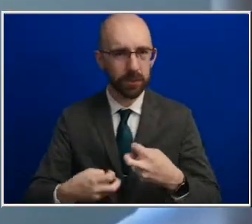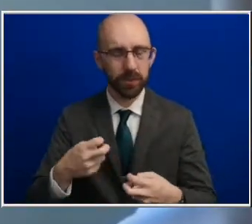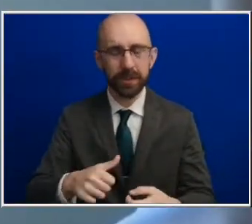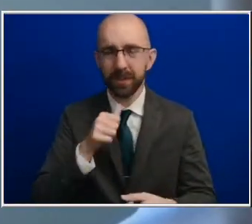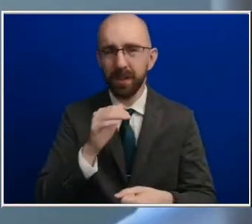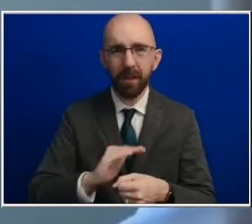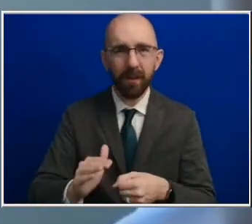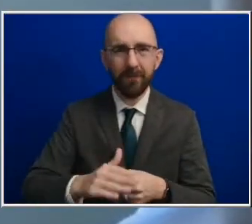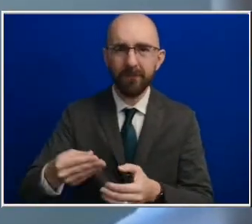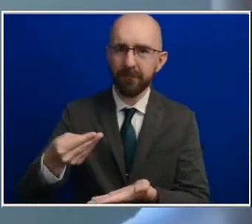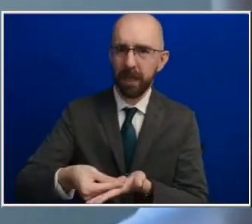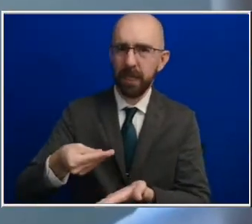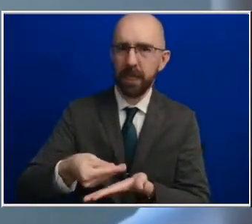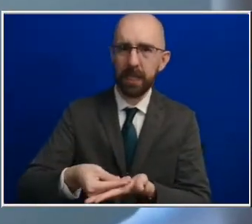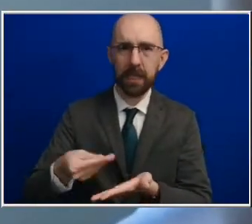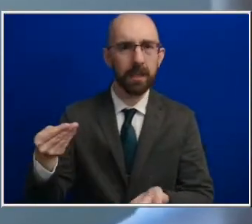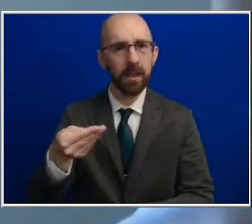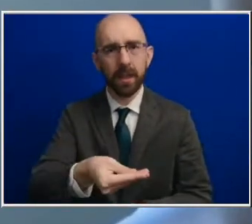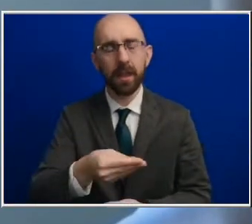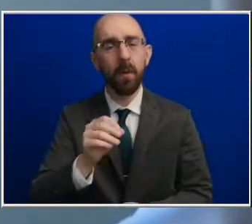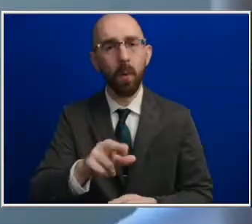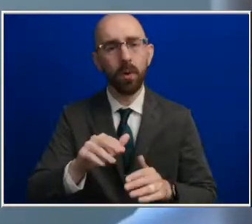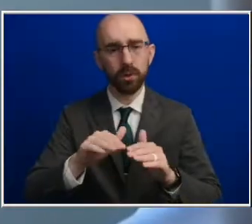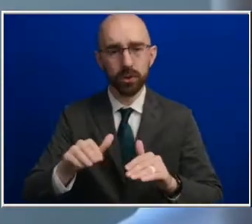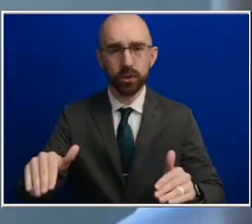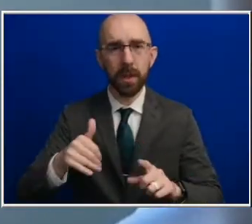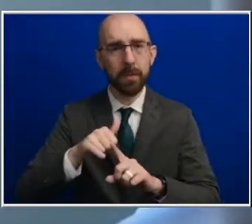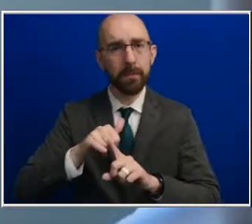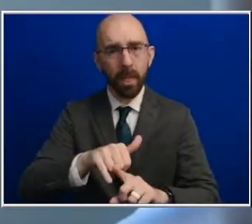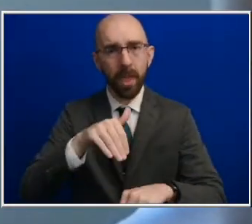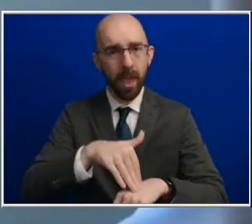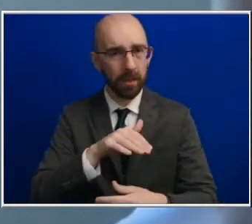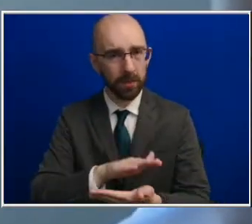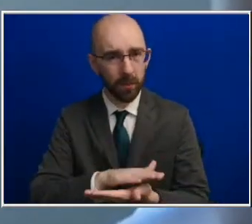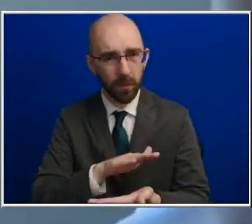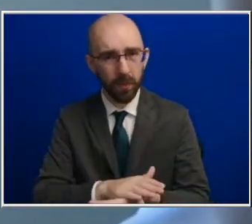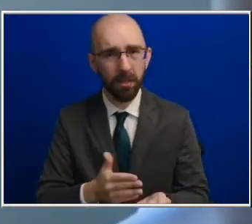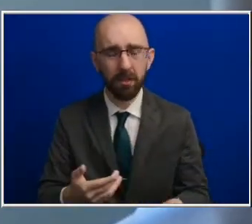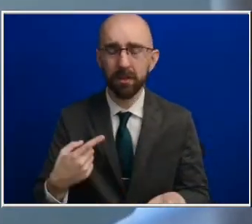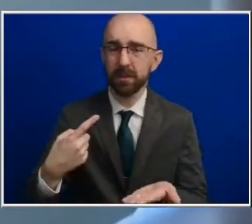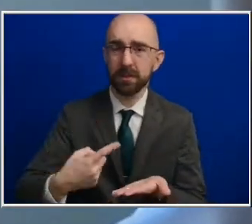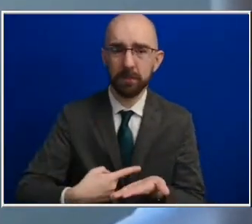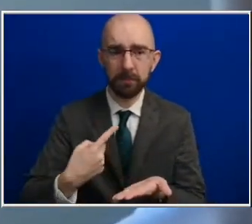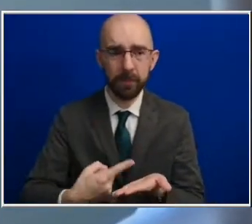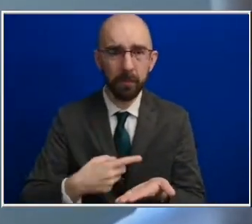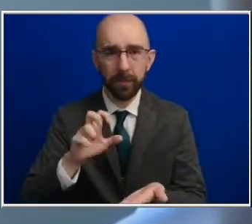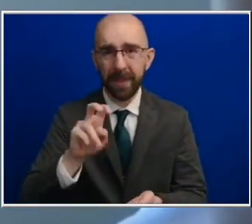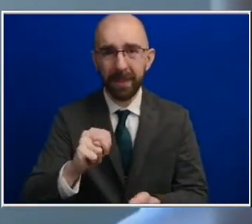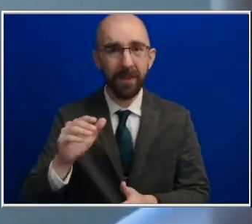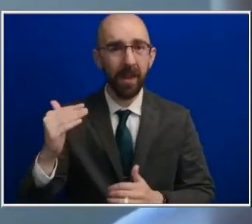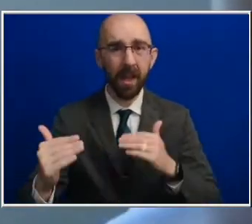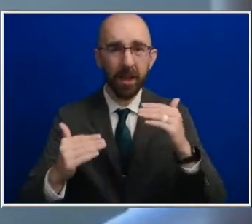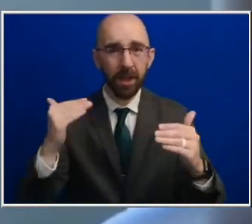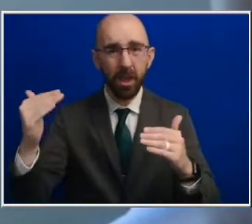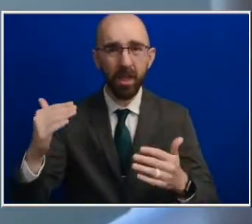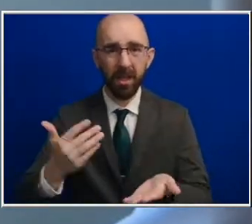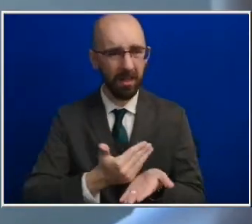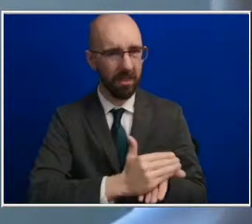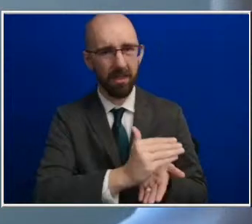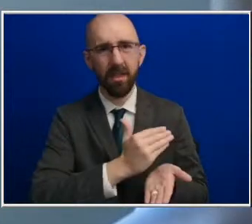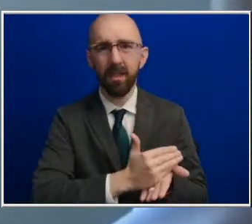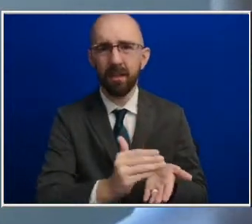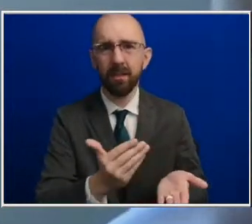inadequate funding all the way to children being bullied at school, sometimes even by adults. And food